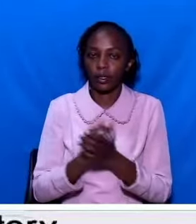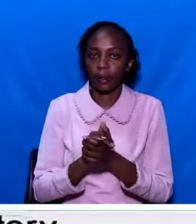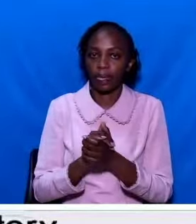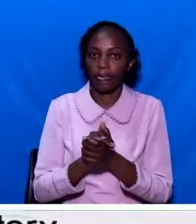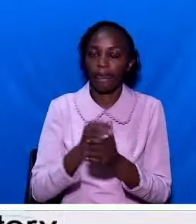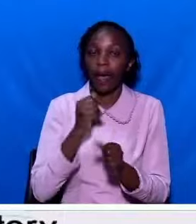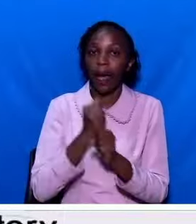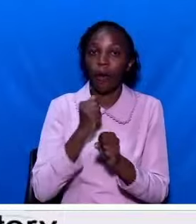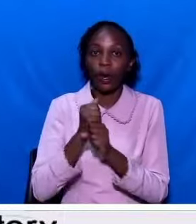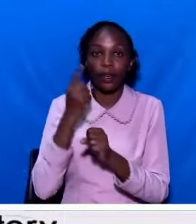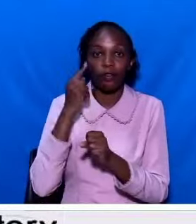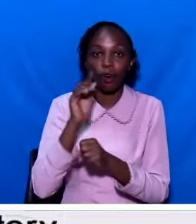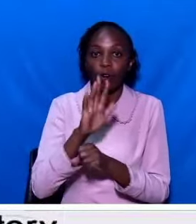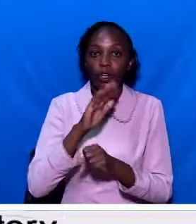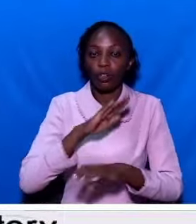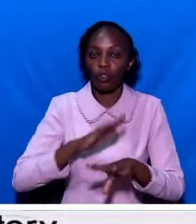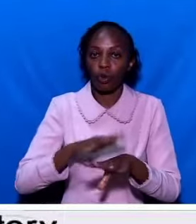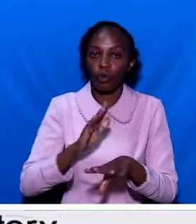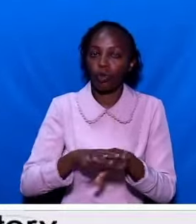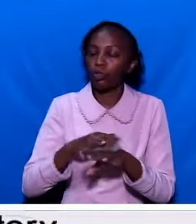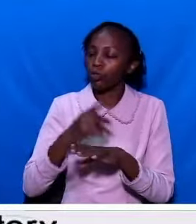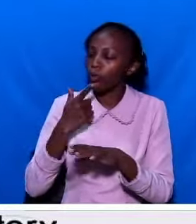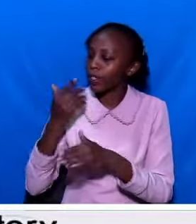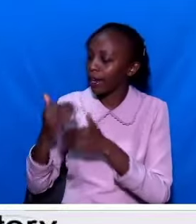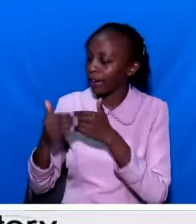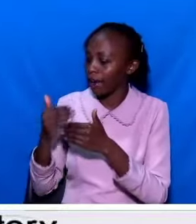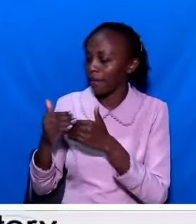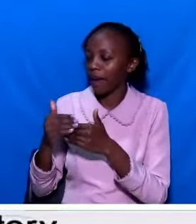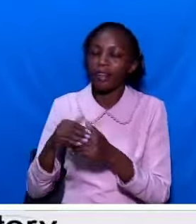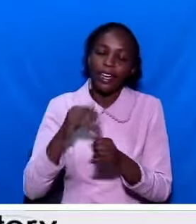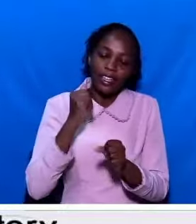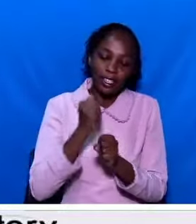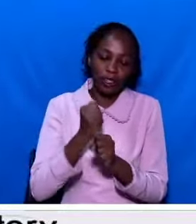for your good. So help me look at your neighbor and tell your neighbor, it's working for your good.